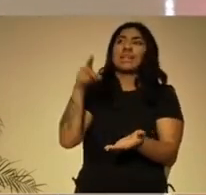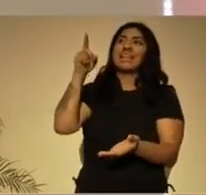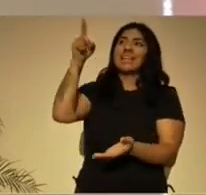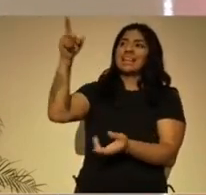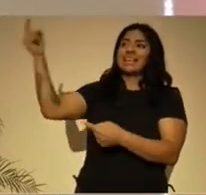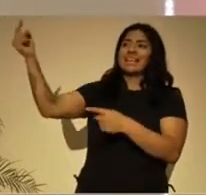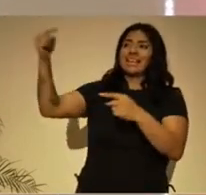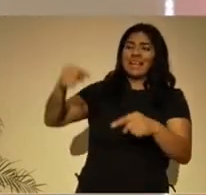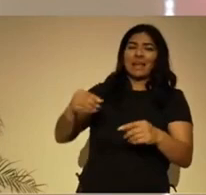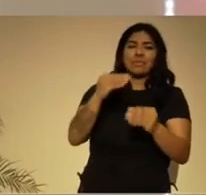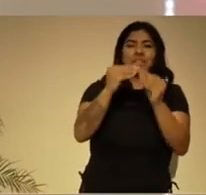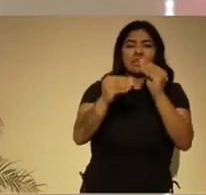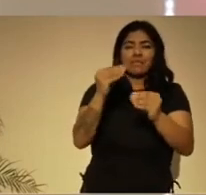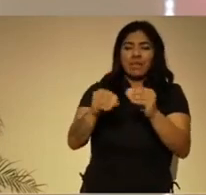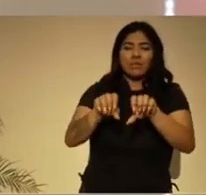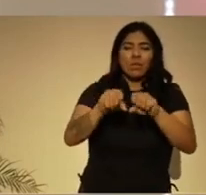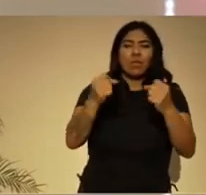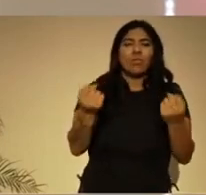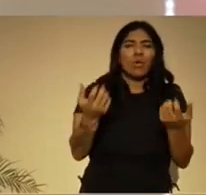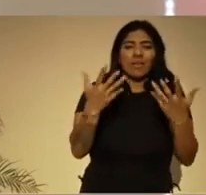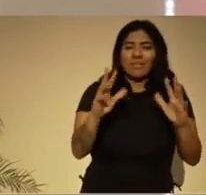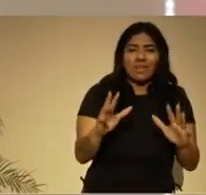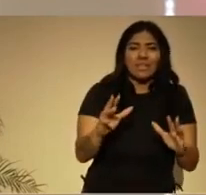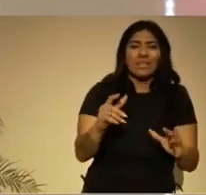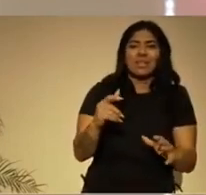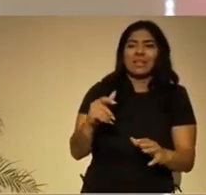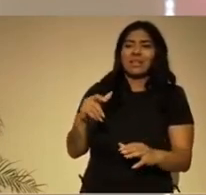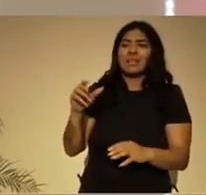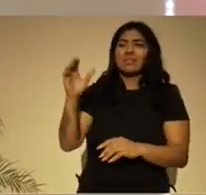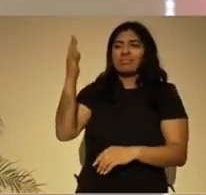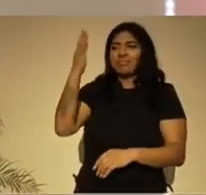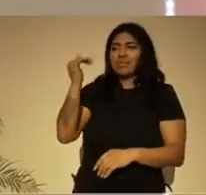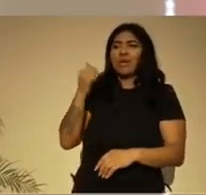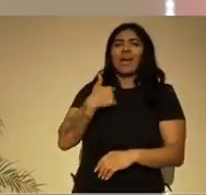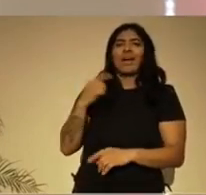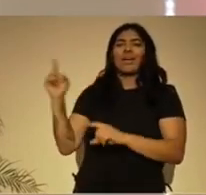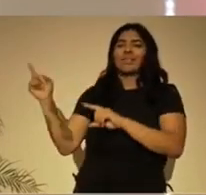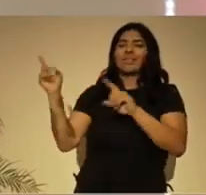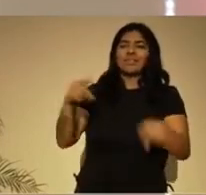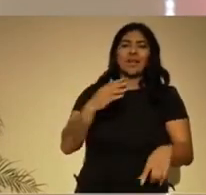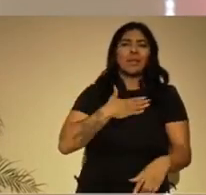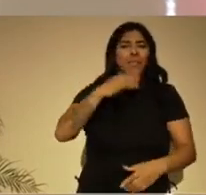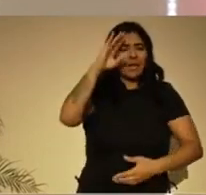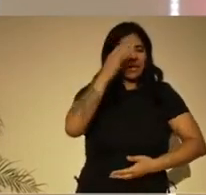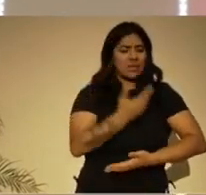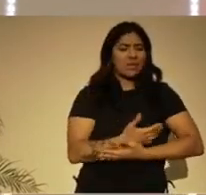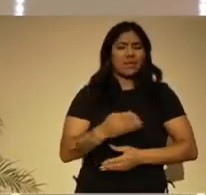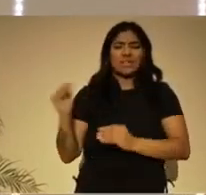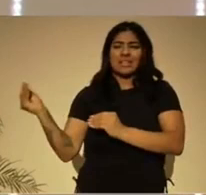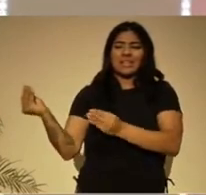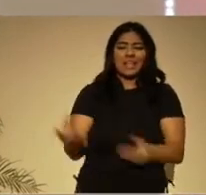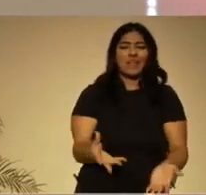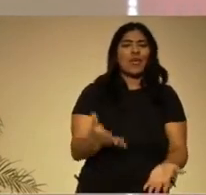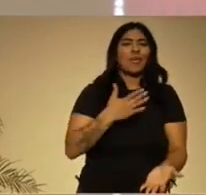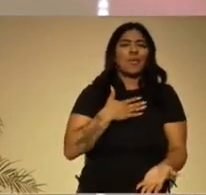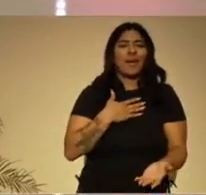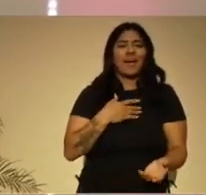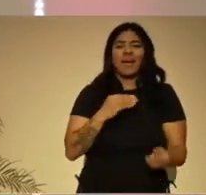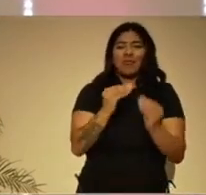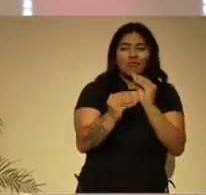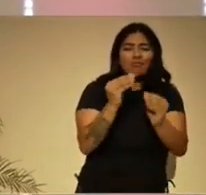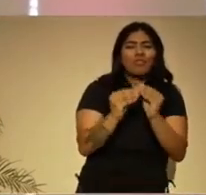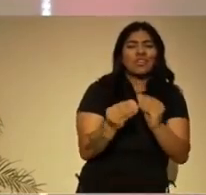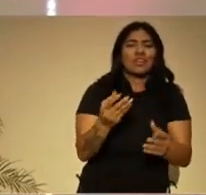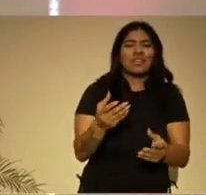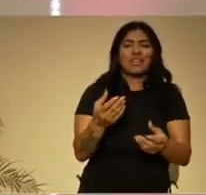what was already broken. He's saying, that's why I sent my son. That's why I sent you the solution. That's why I sent you the savior of